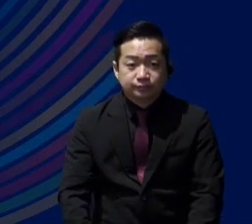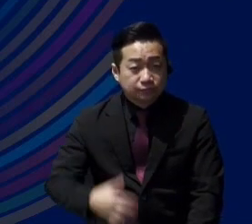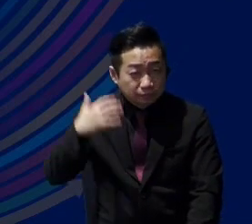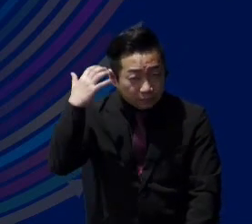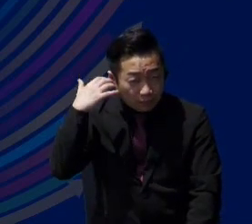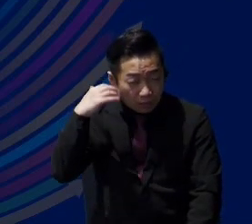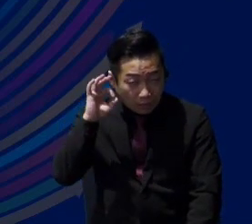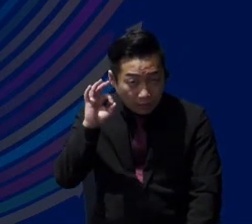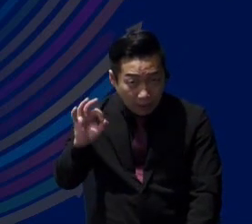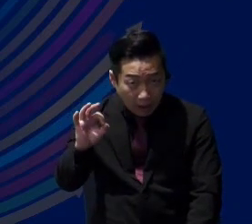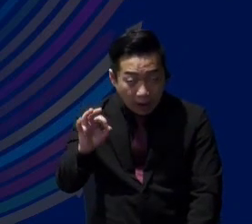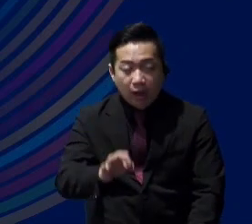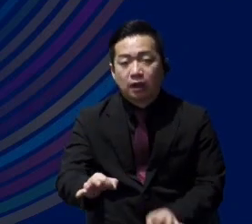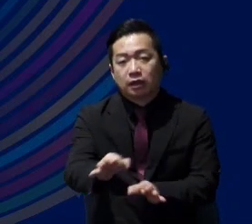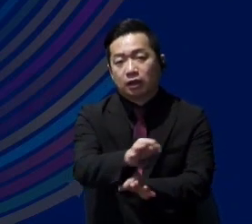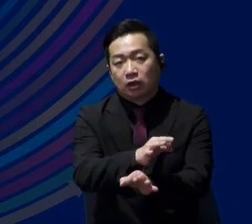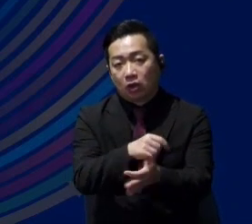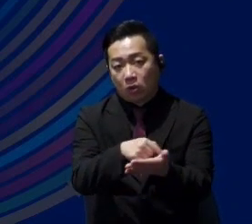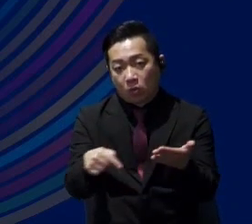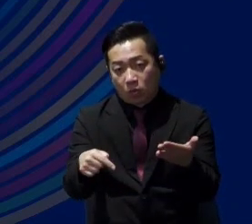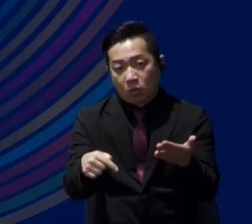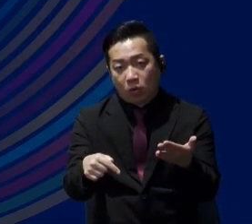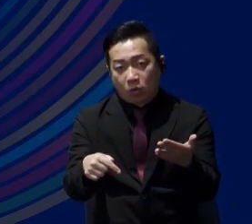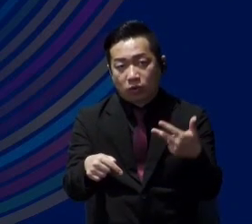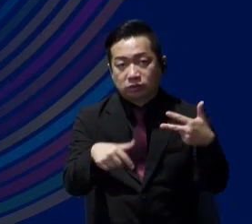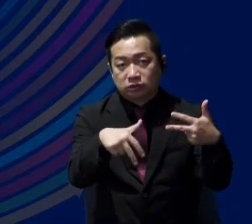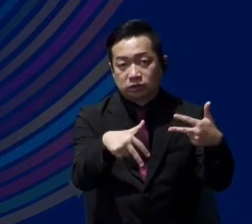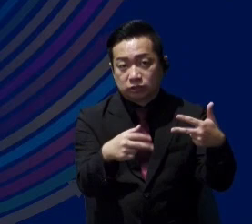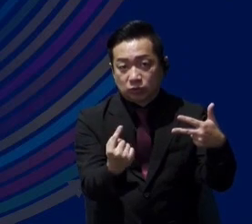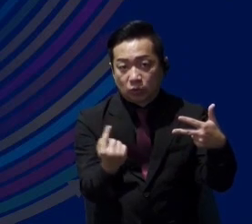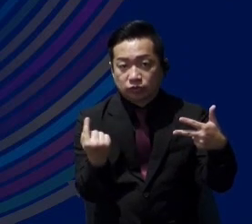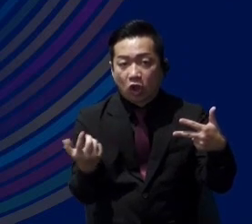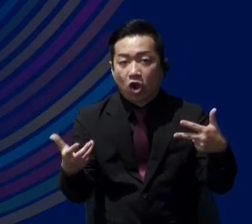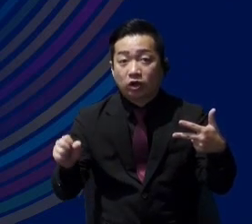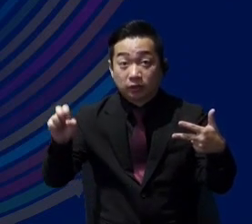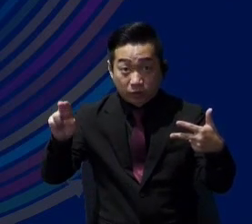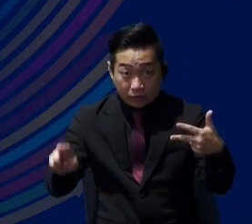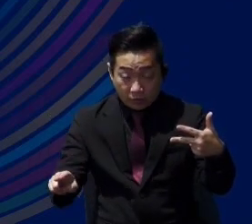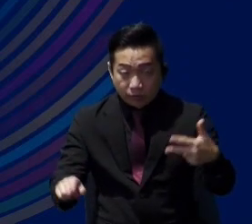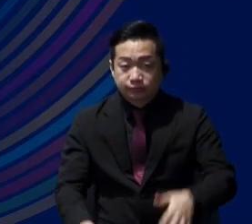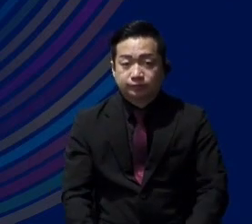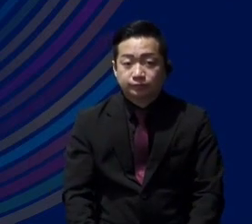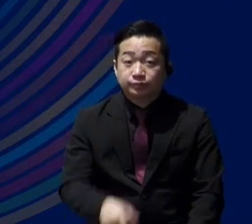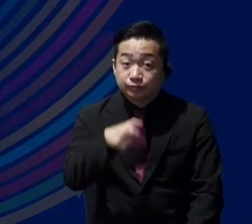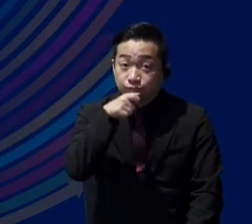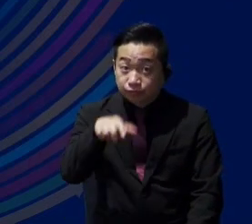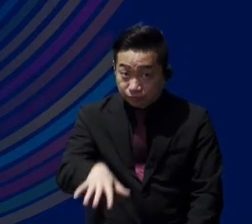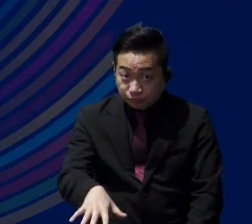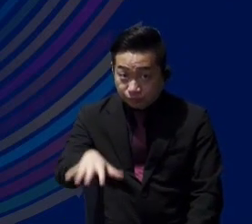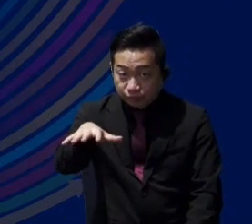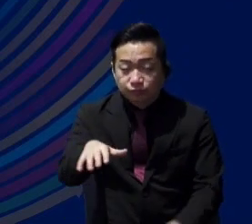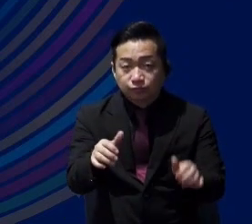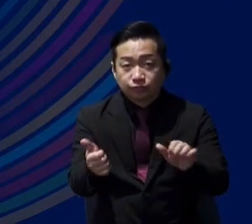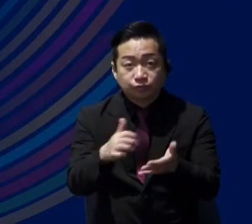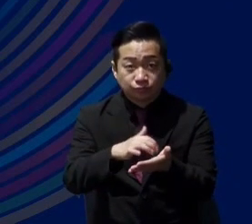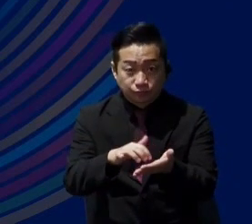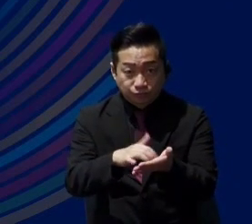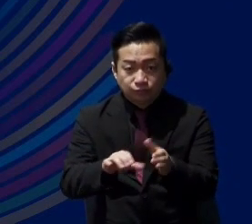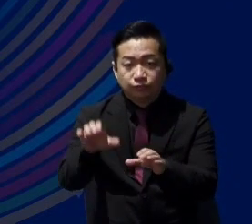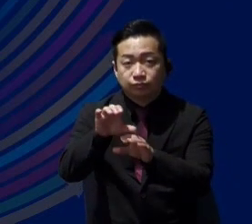loss, and as well as flooding will cause more than 8 million deaths.